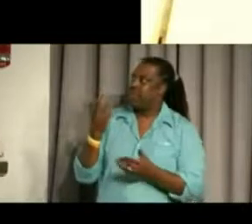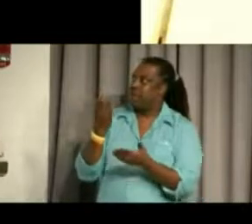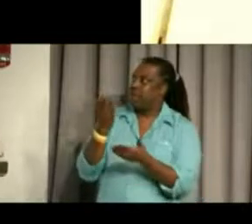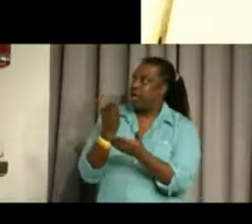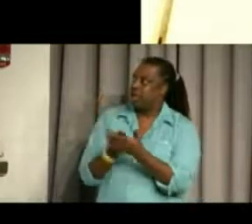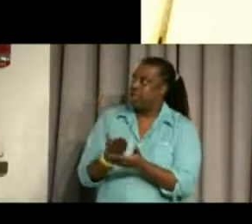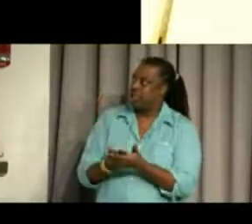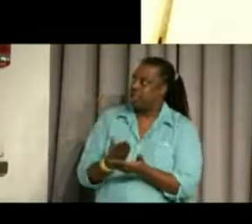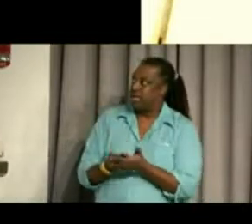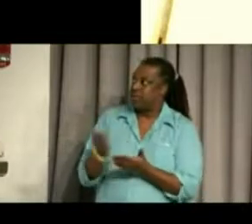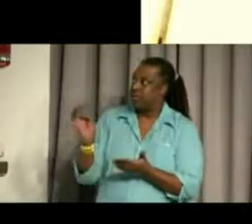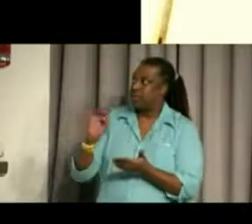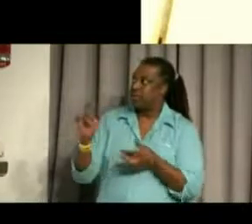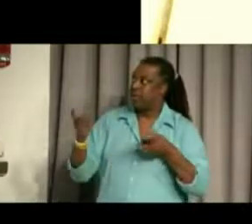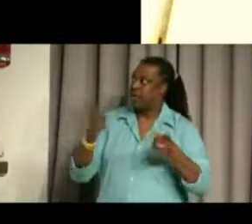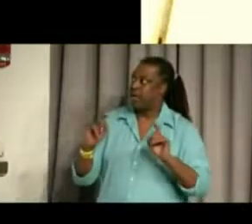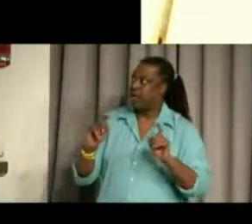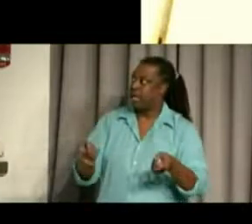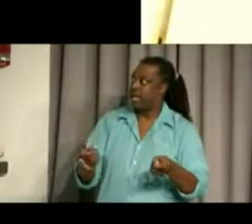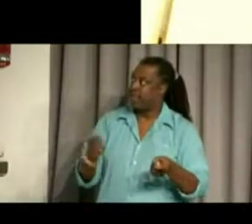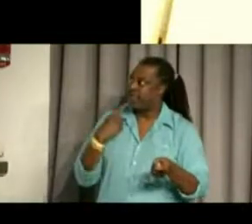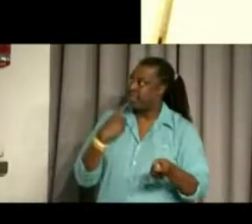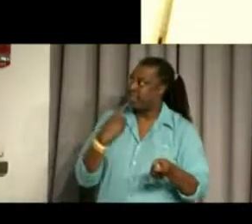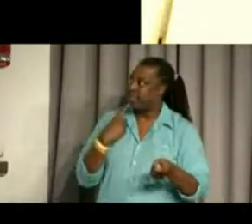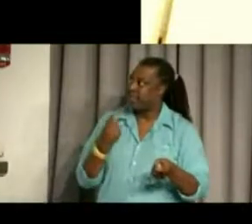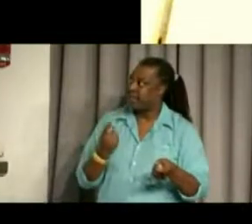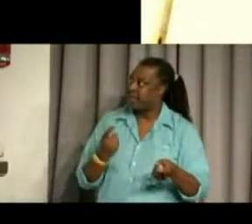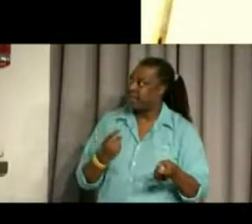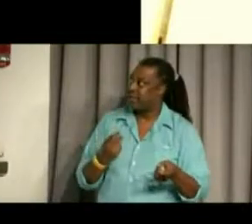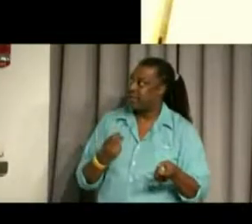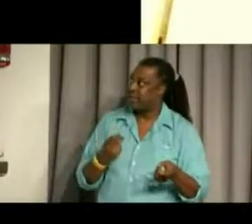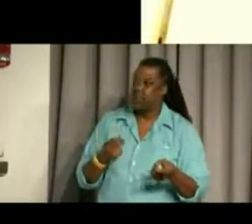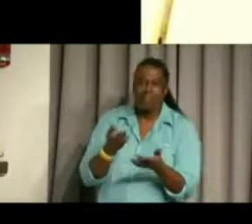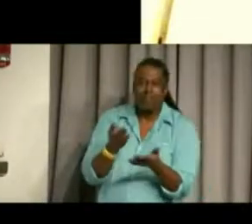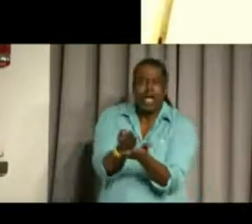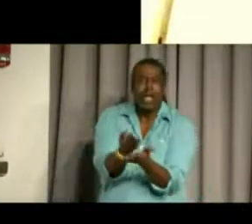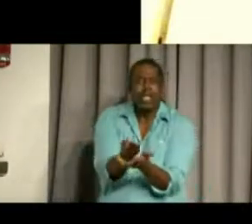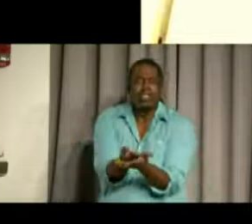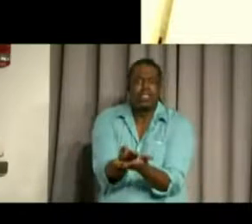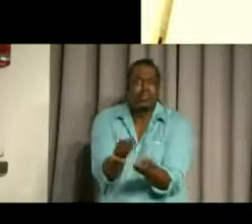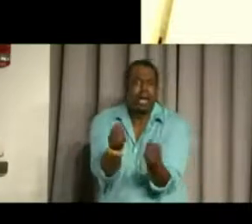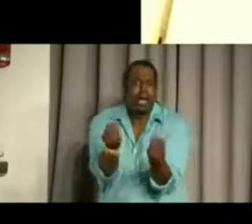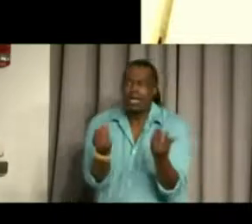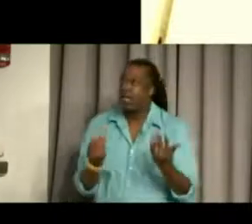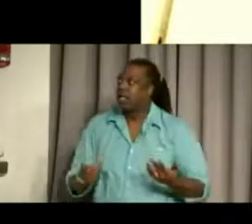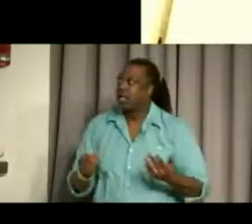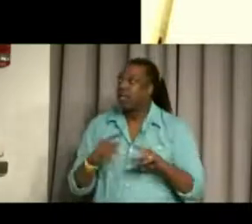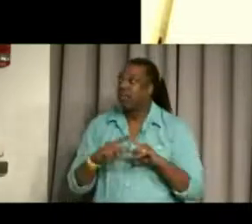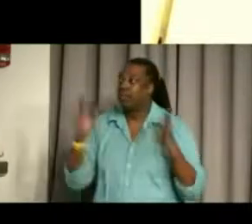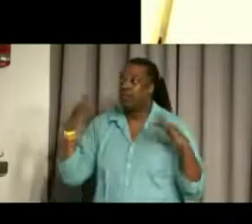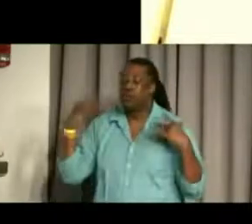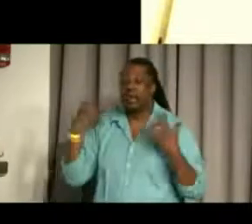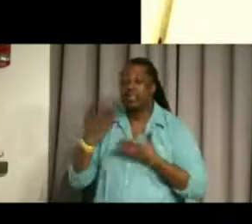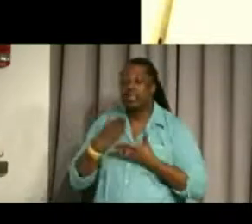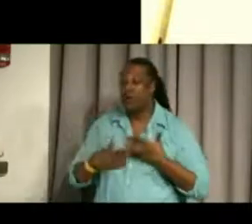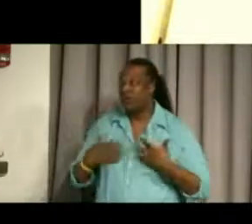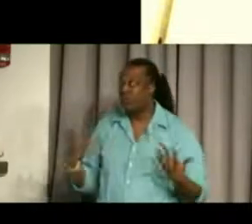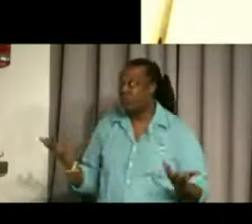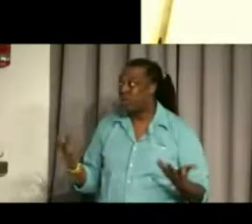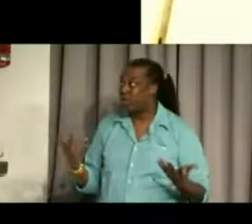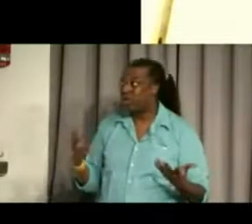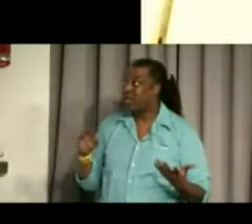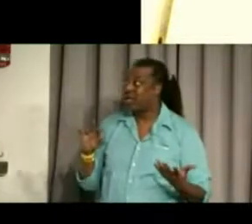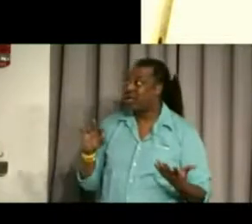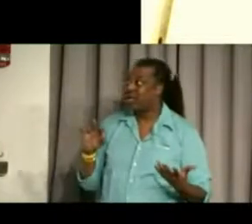that the emergency manager gave was like, it's just finances. And the crazy part is like, Flint